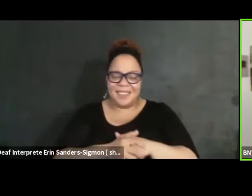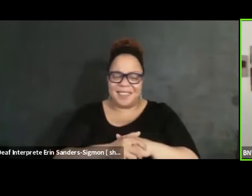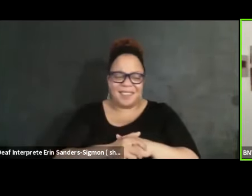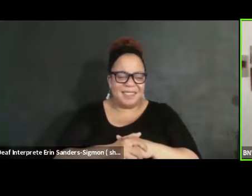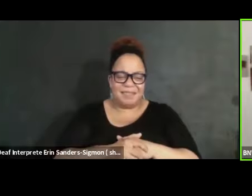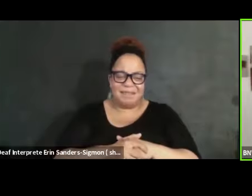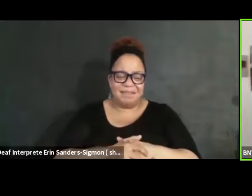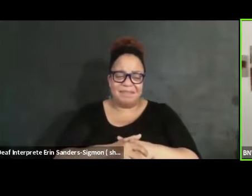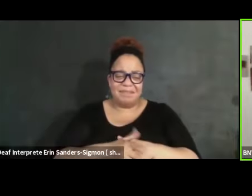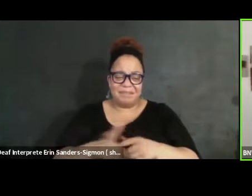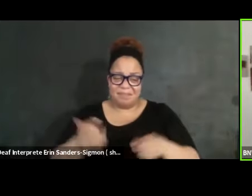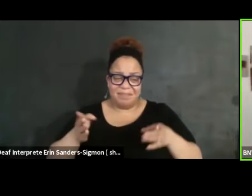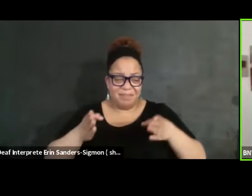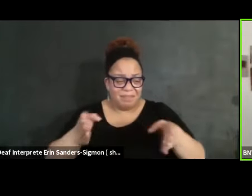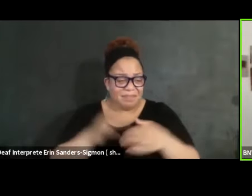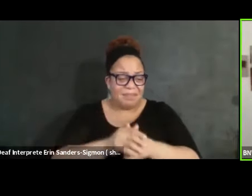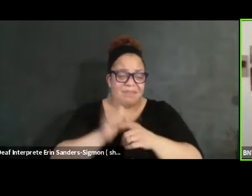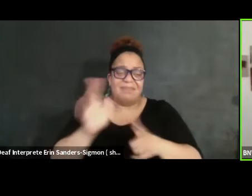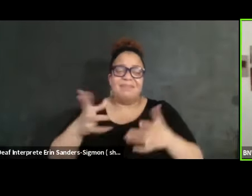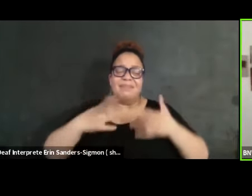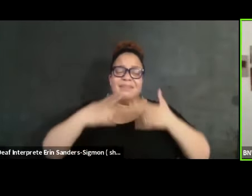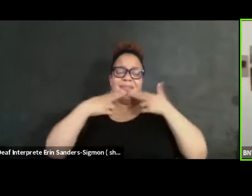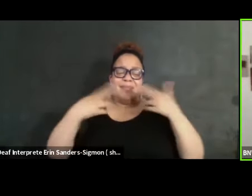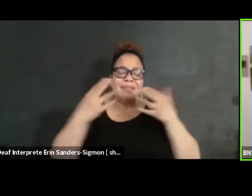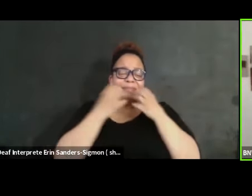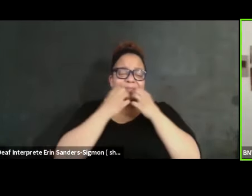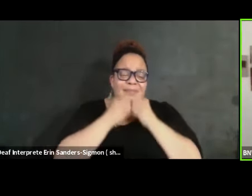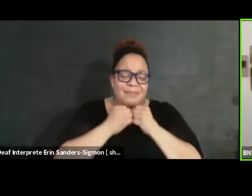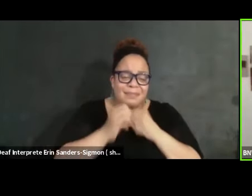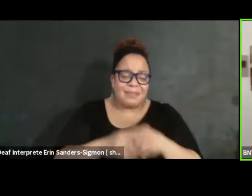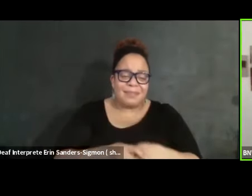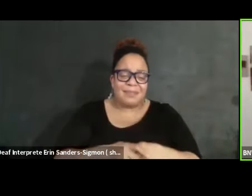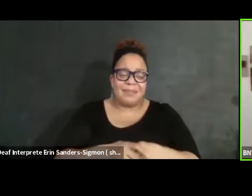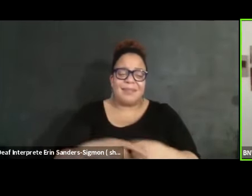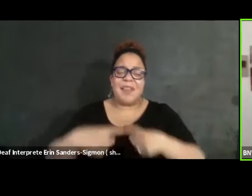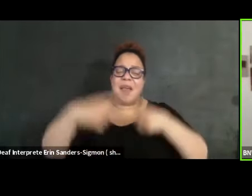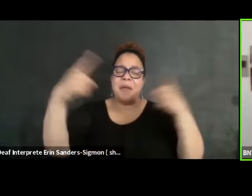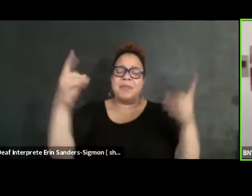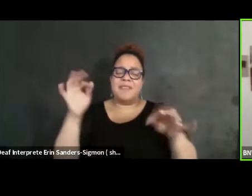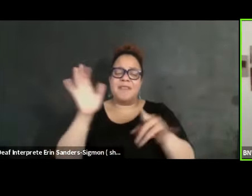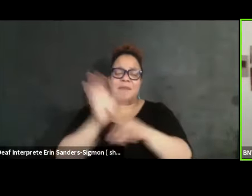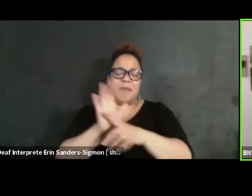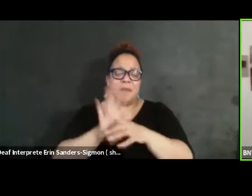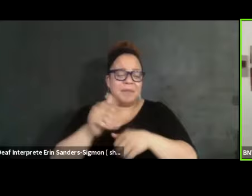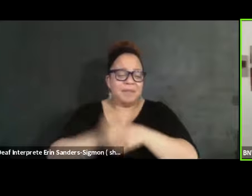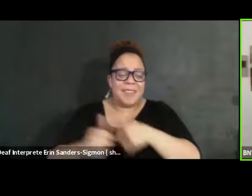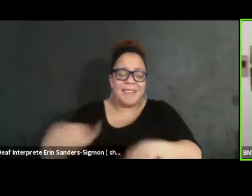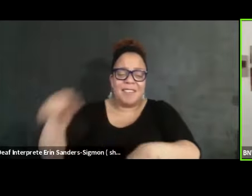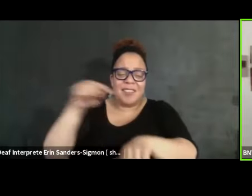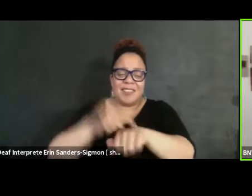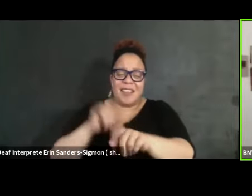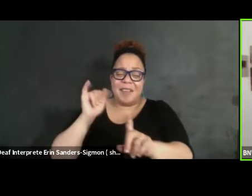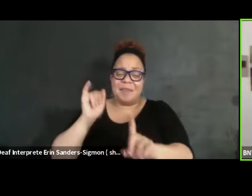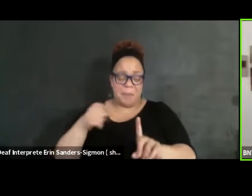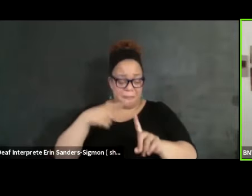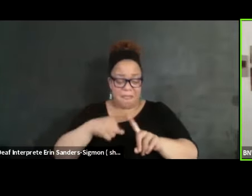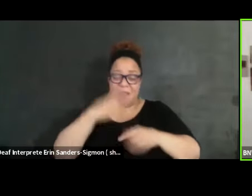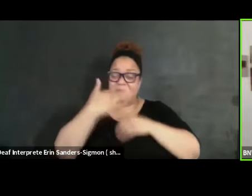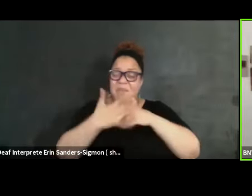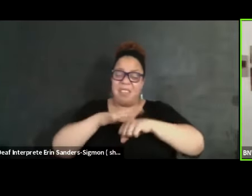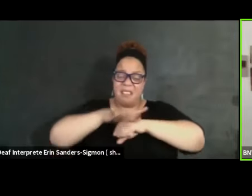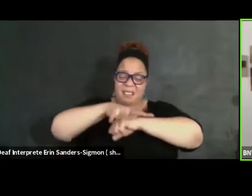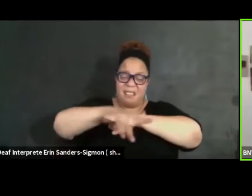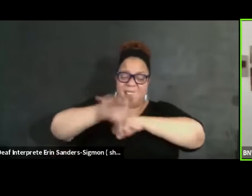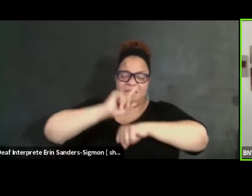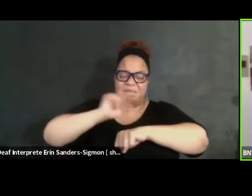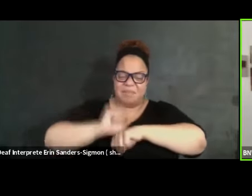popular belief, when a black boy bleed, he don't just bleed red. He bleeds red and white and